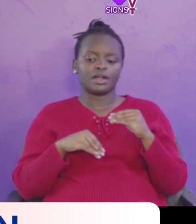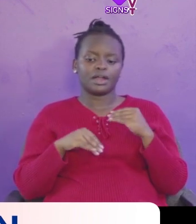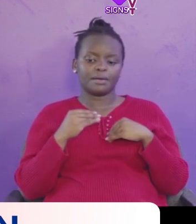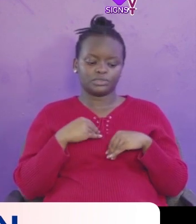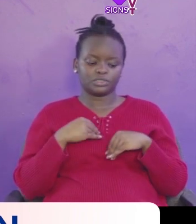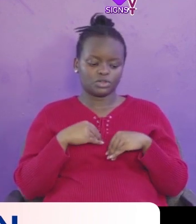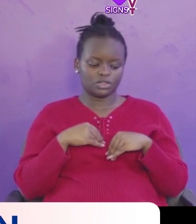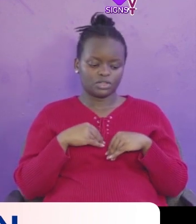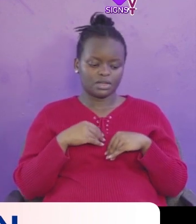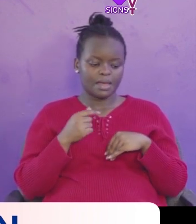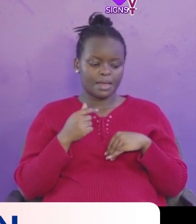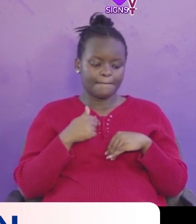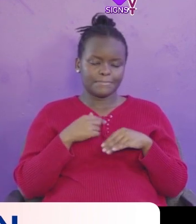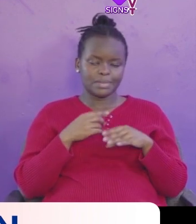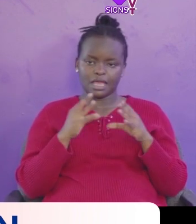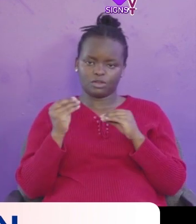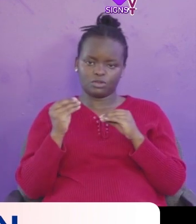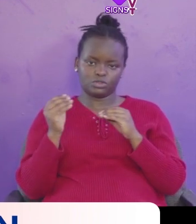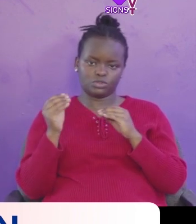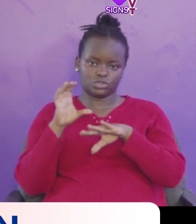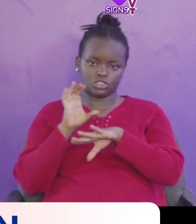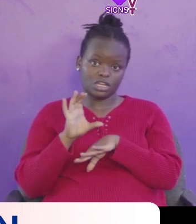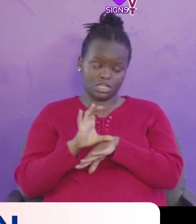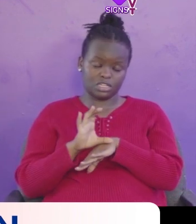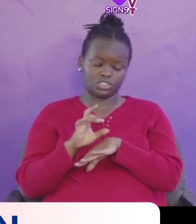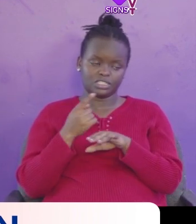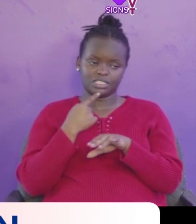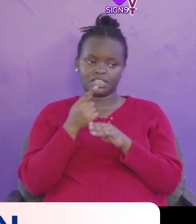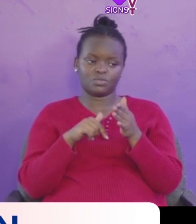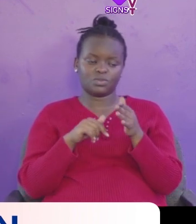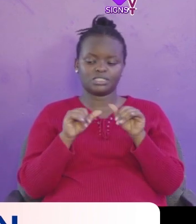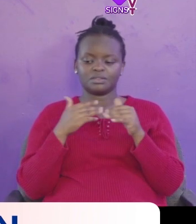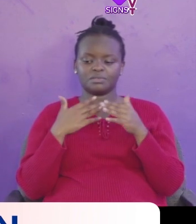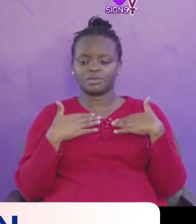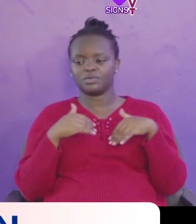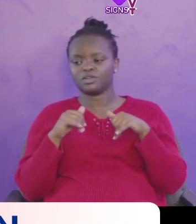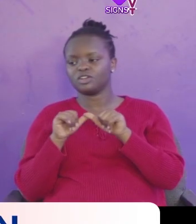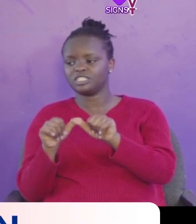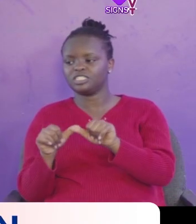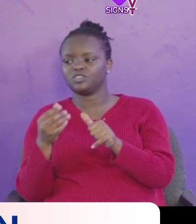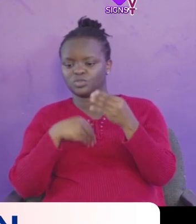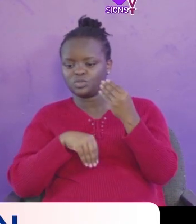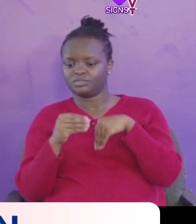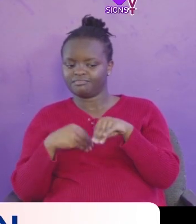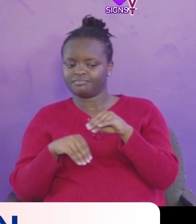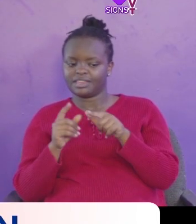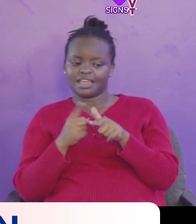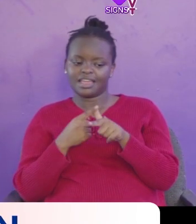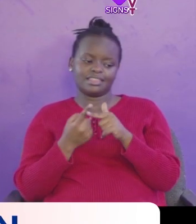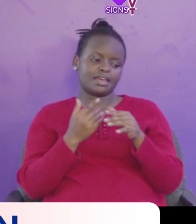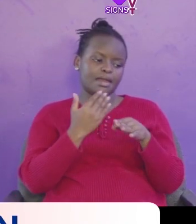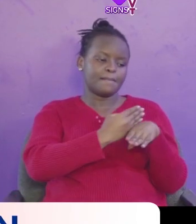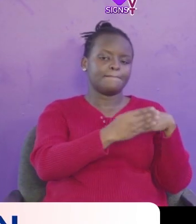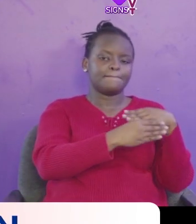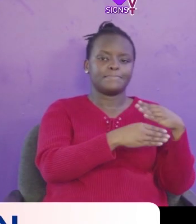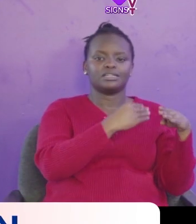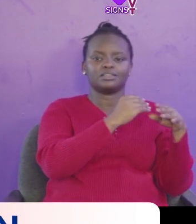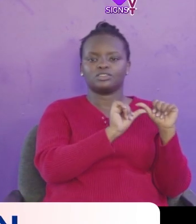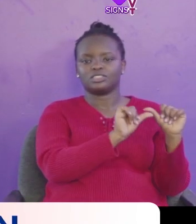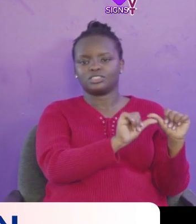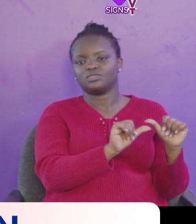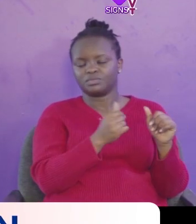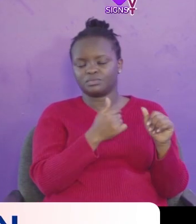Nilifikiri. I'm a church goer. I thought what you're saying is wase waendelee tu kusanya as long as wanachukua na wanawajenga. I'm a church goer.